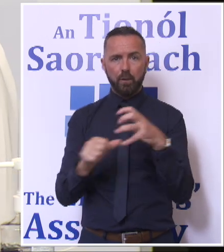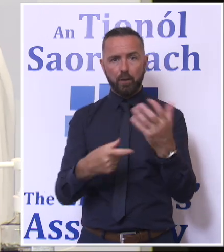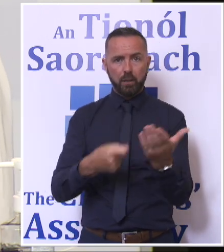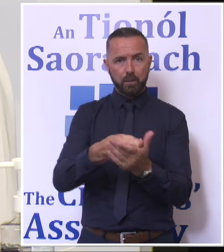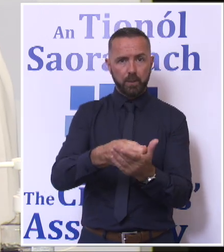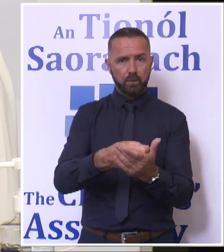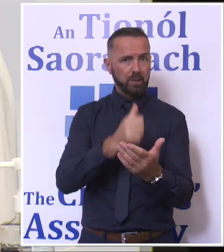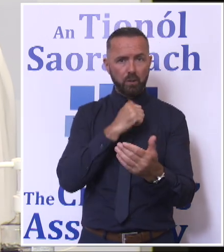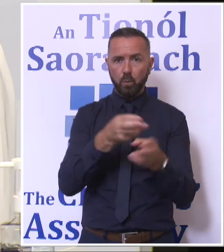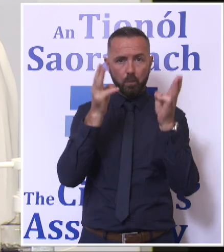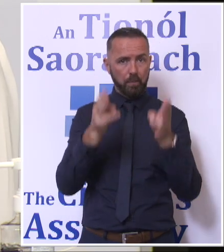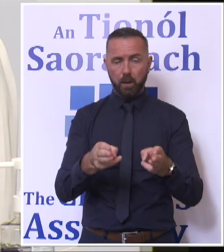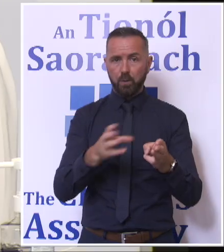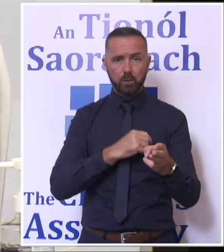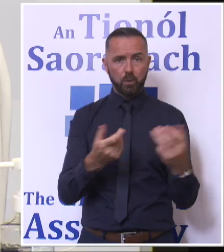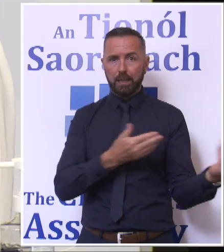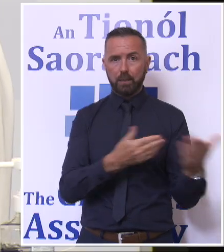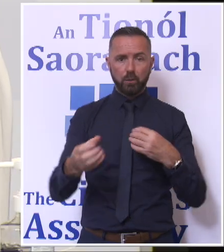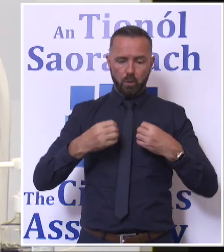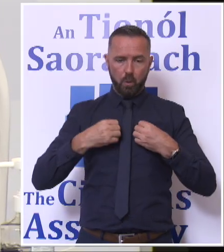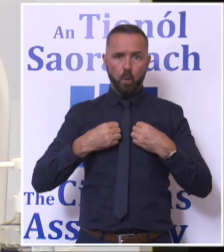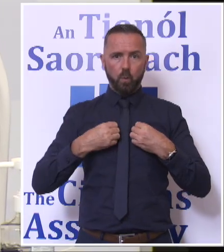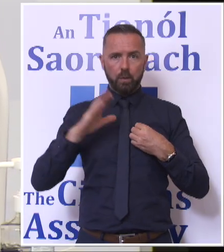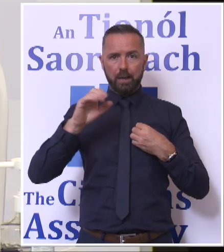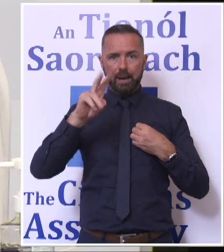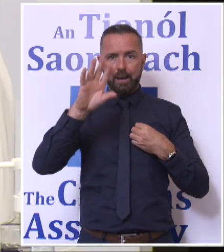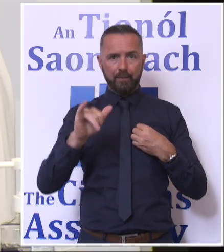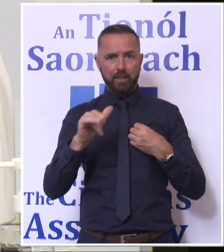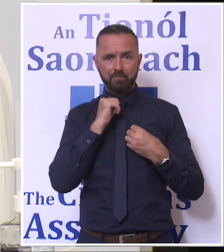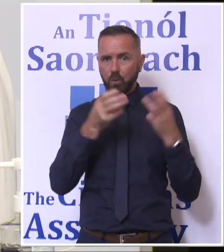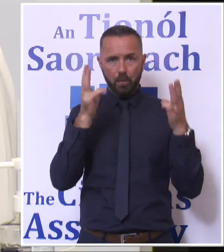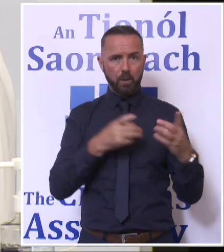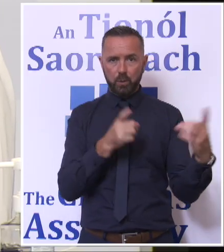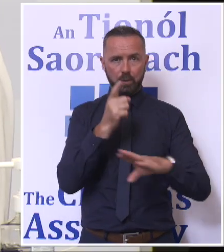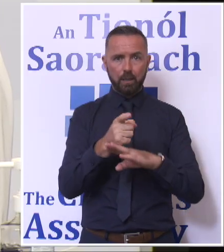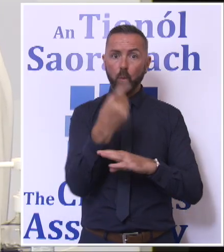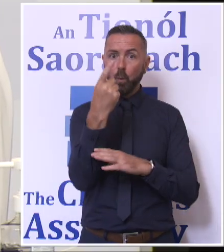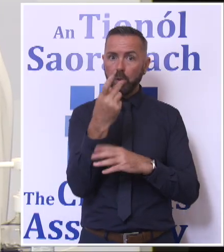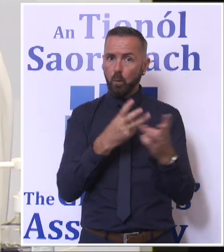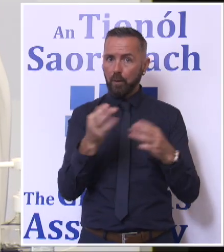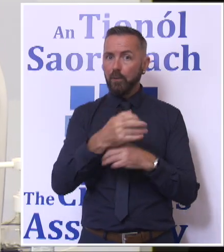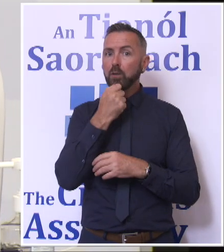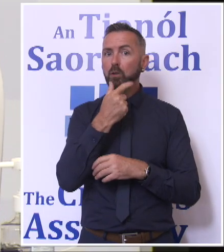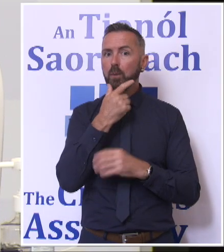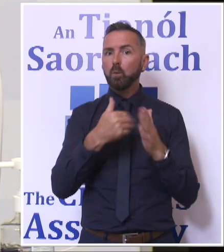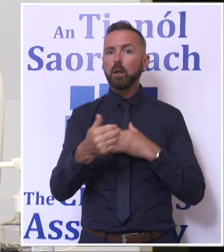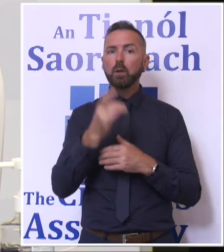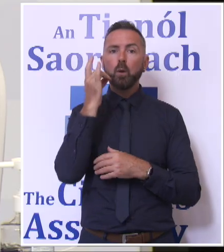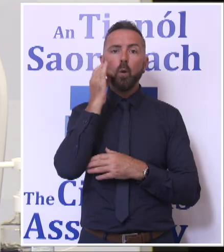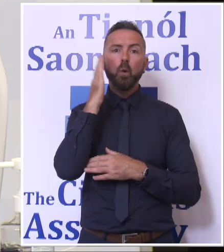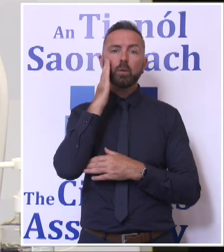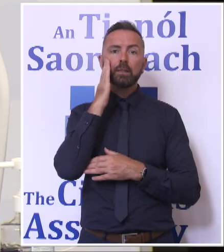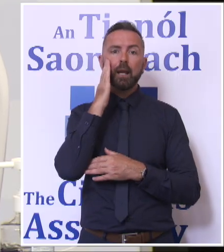no particular powers to introduce their own levies. An example of one that I think would work for Dublin is a hotel bed